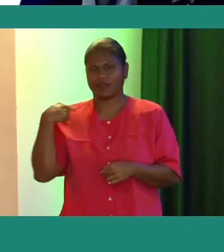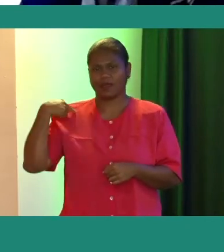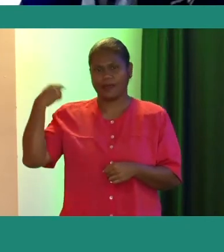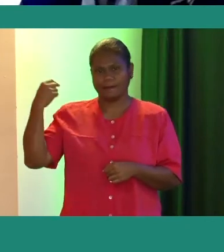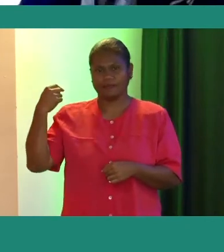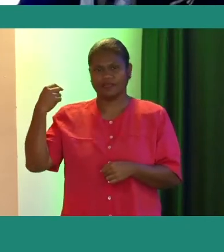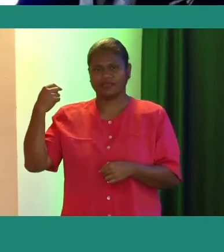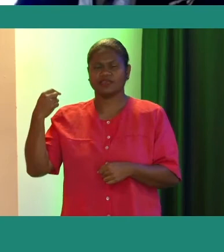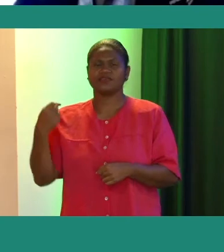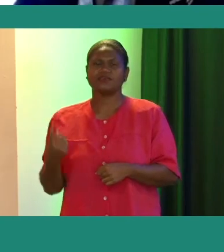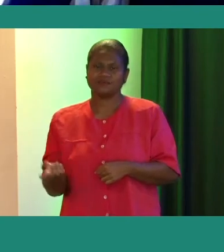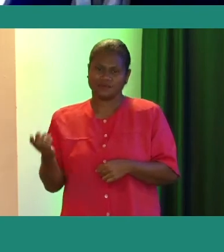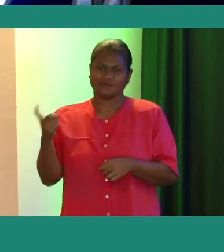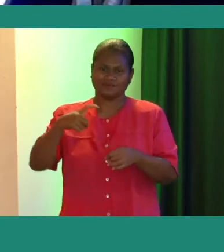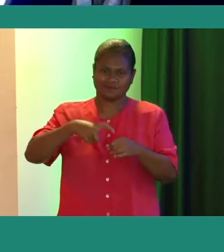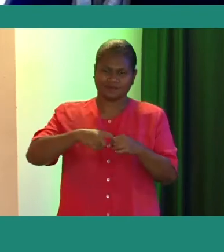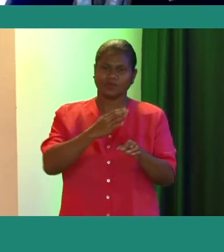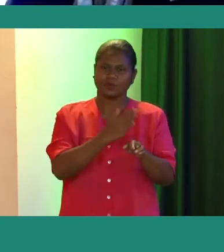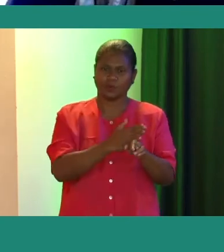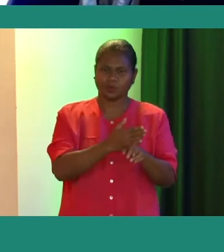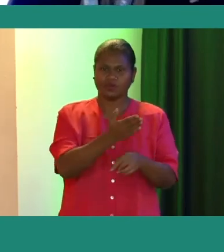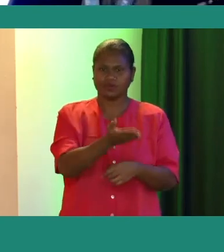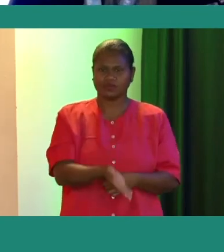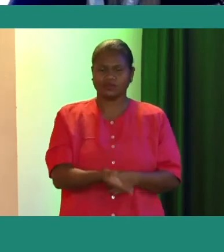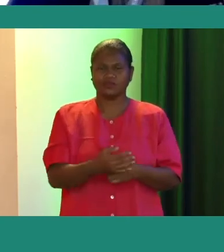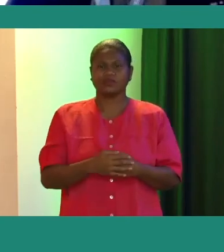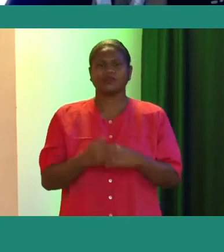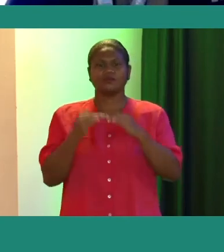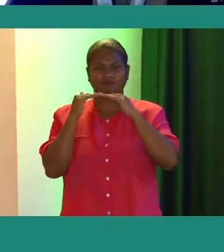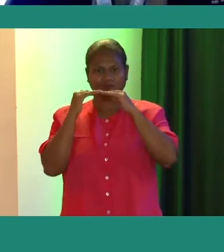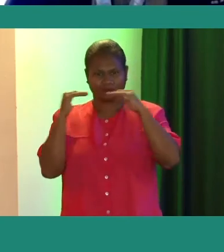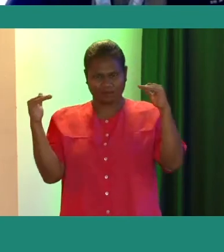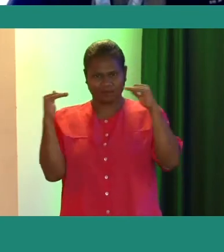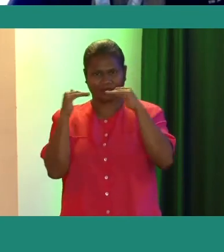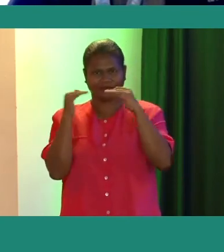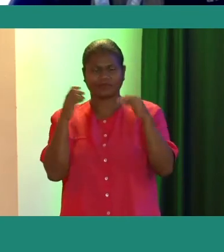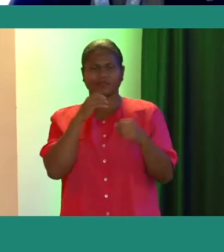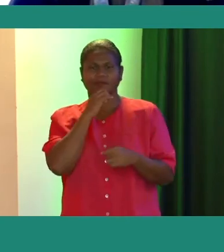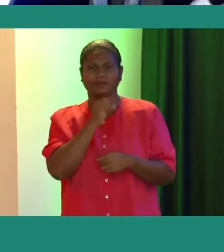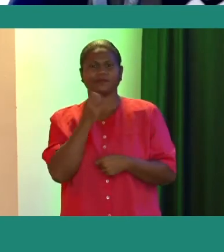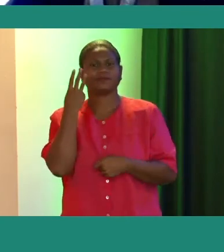are applying for those positions, it's on an equal ground and an equal footing.